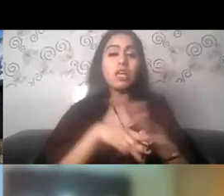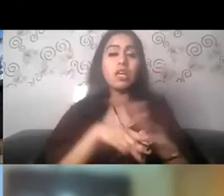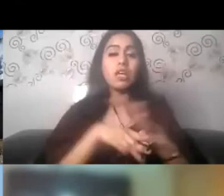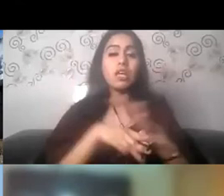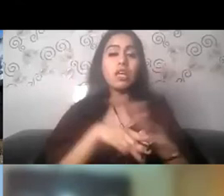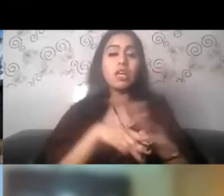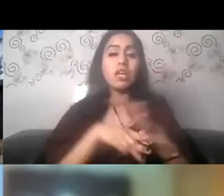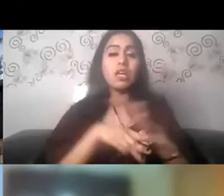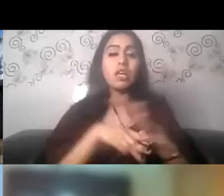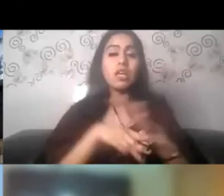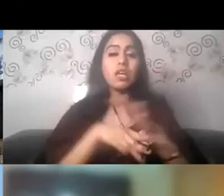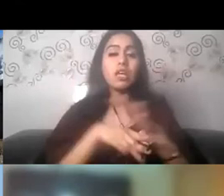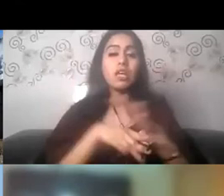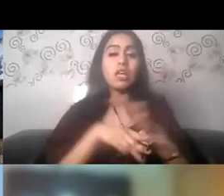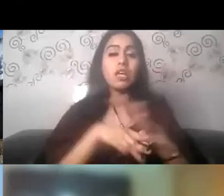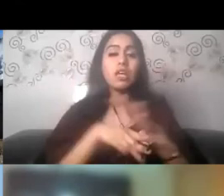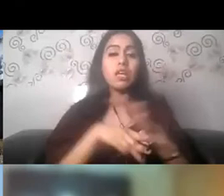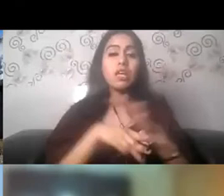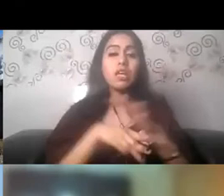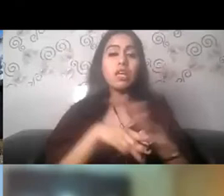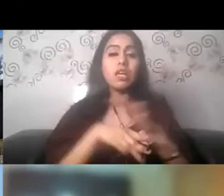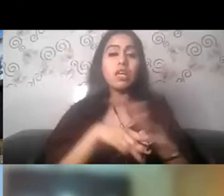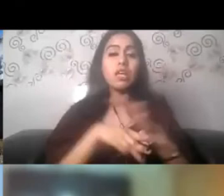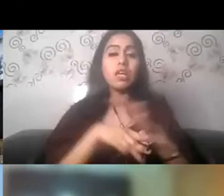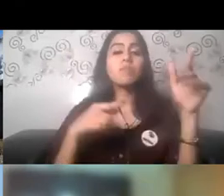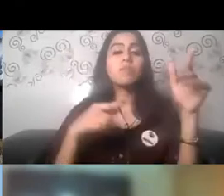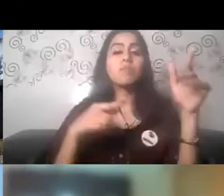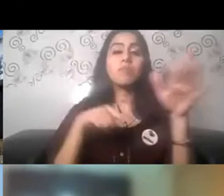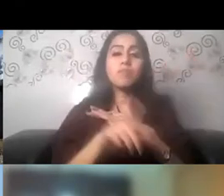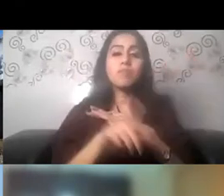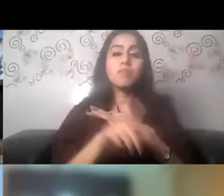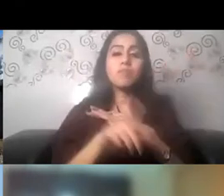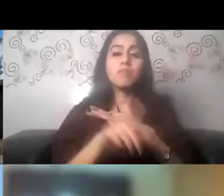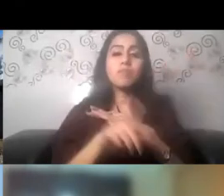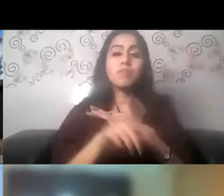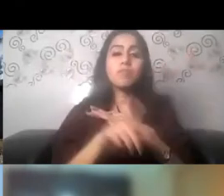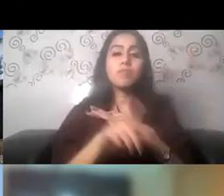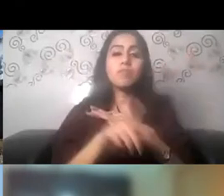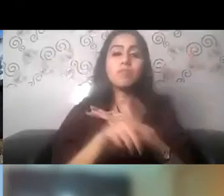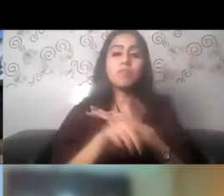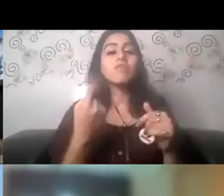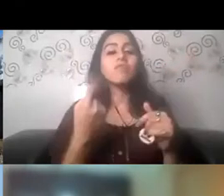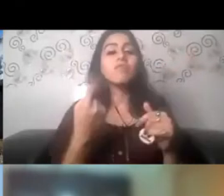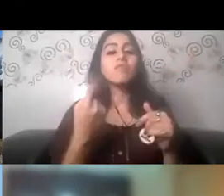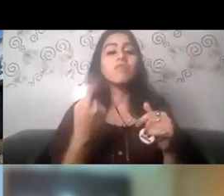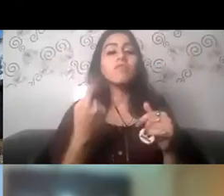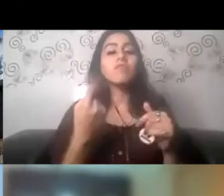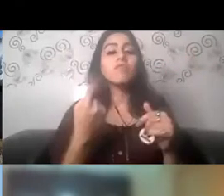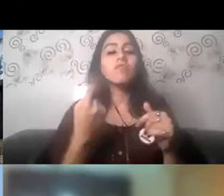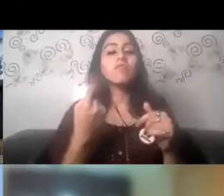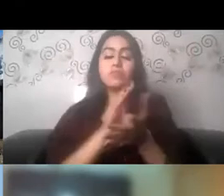Ability of India. With that, I open the panel to discussion to